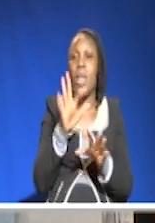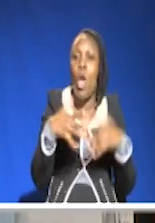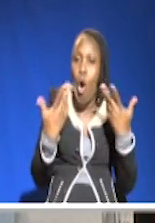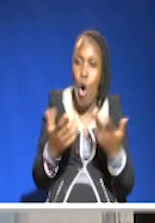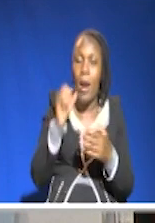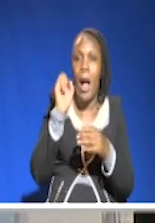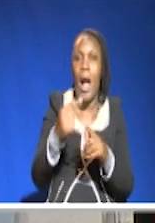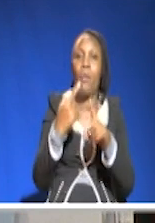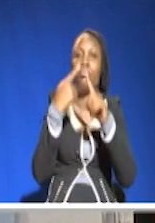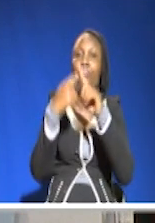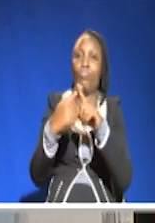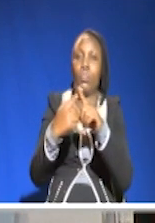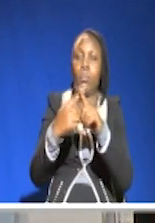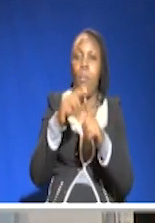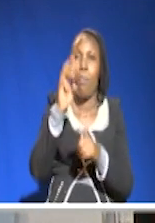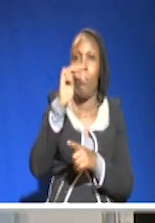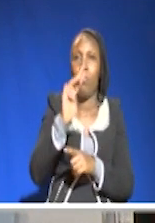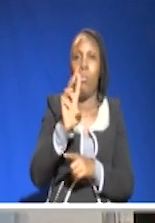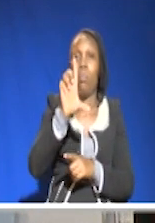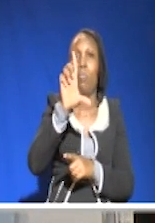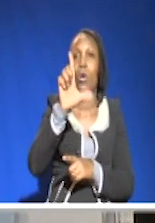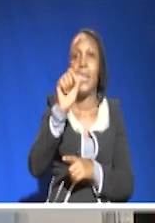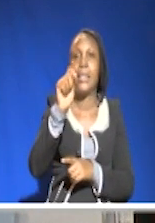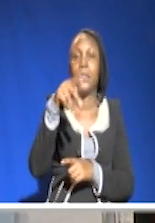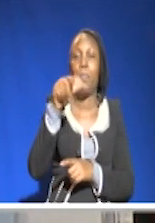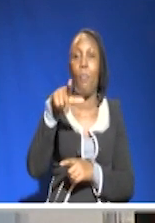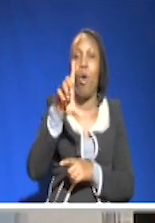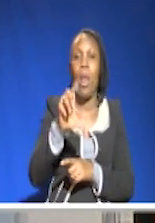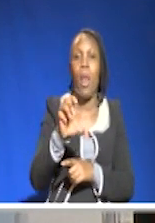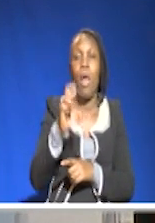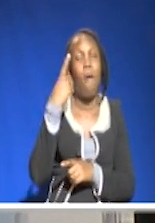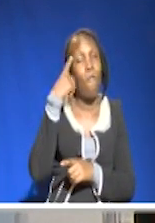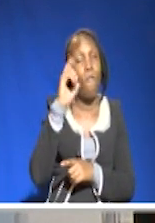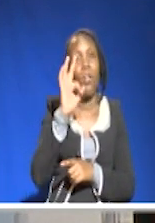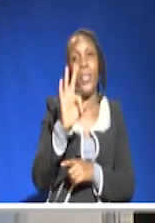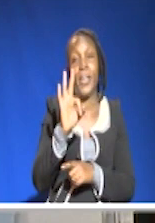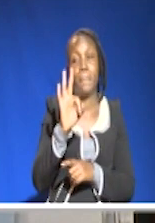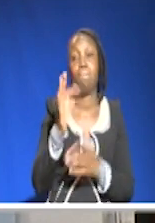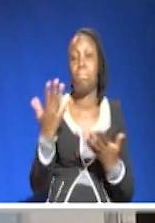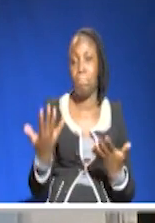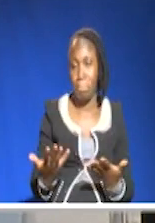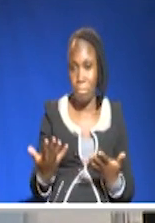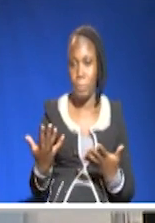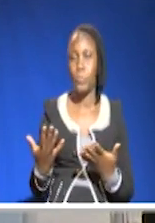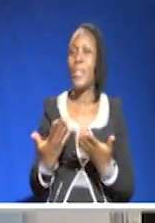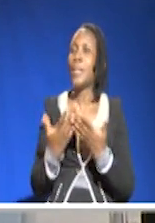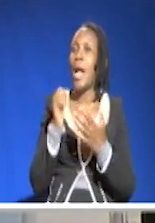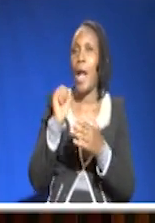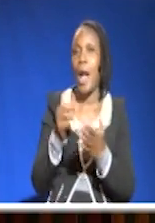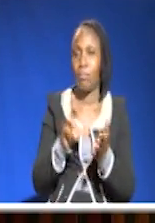3. I want to explain it further. A number, if you're given any